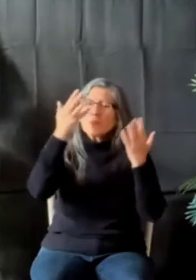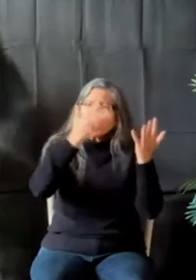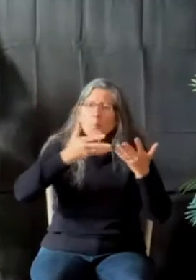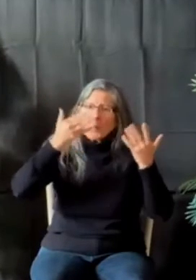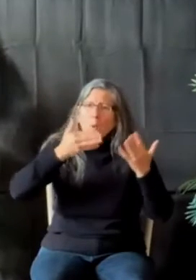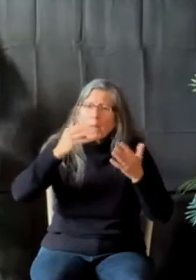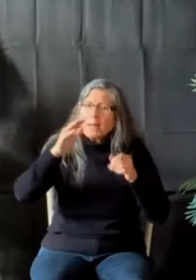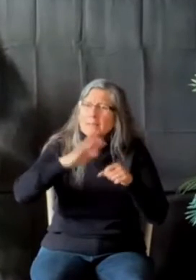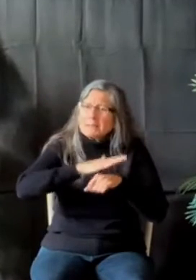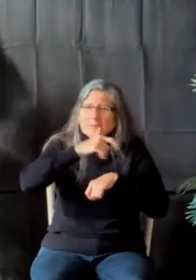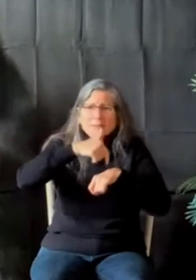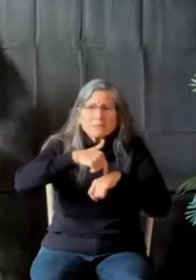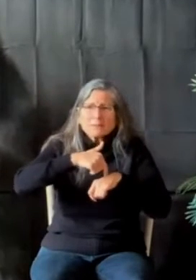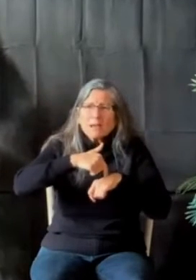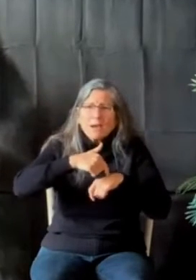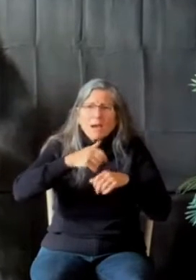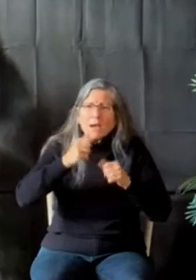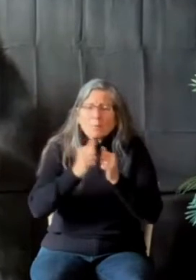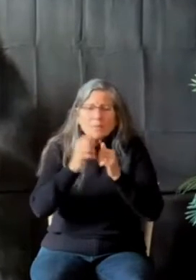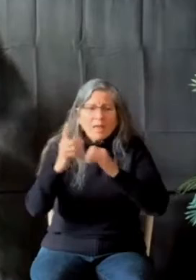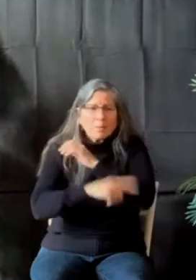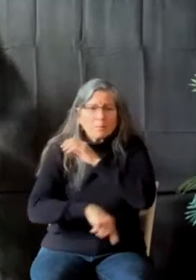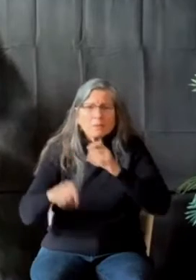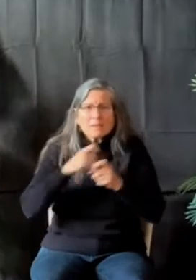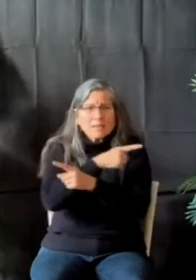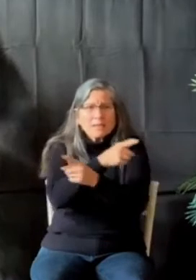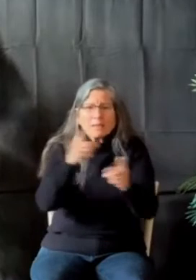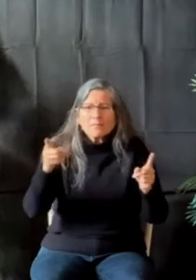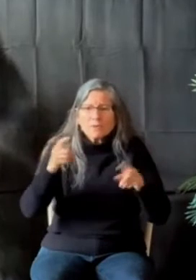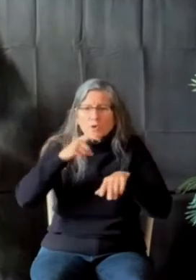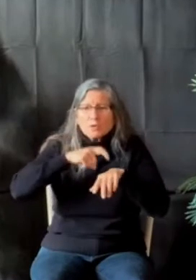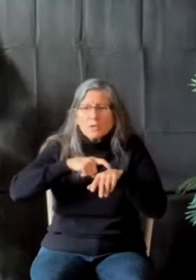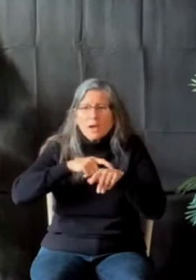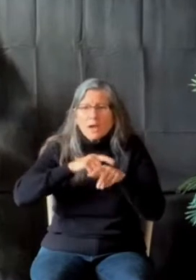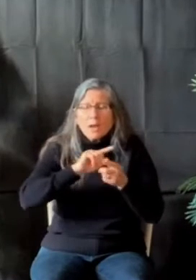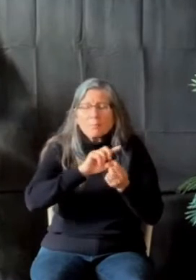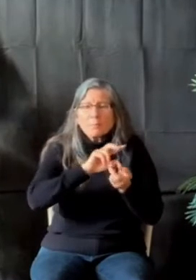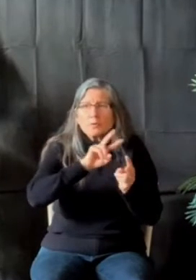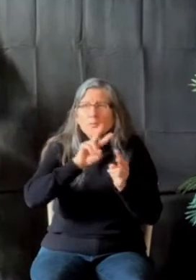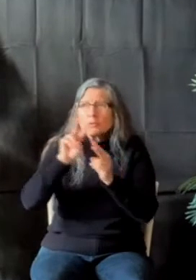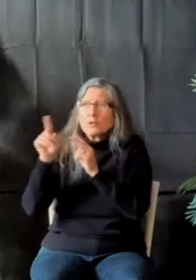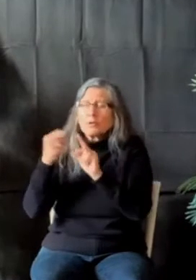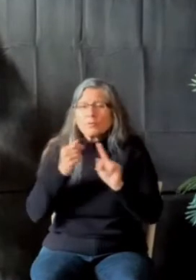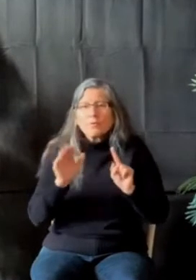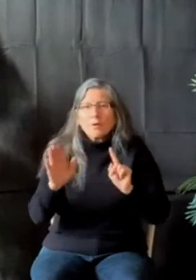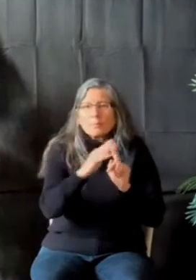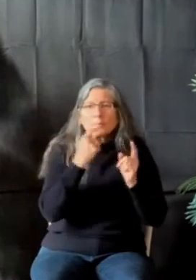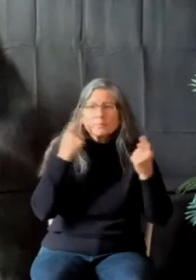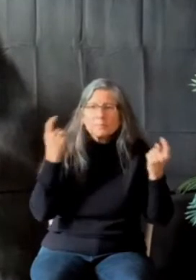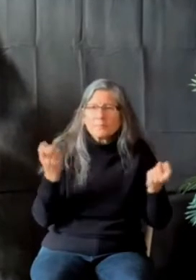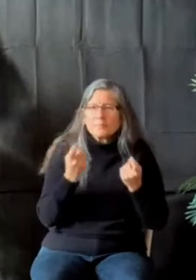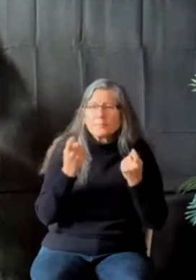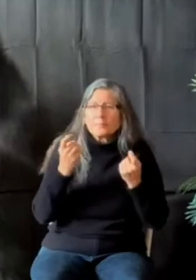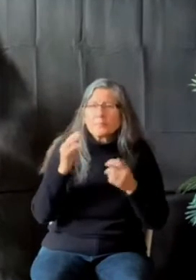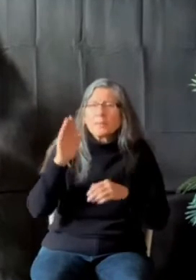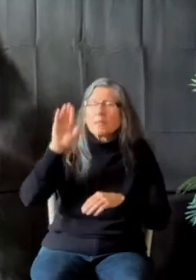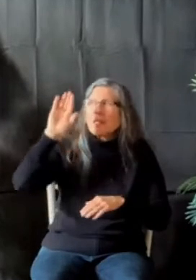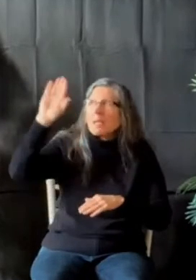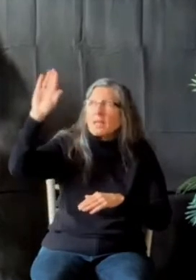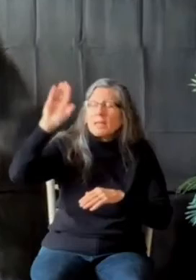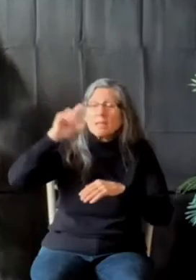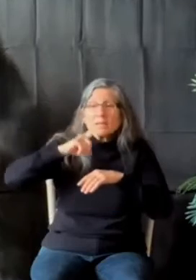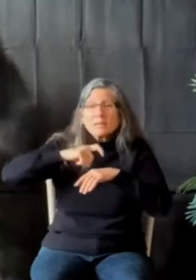time without punishing you to give you time to turn from your sin? His kindness is